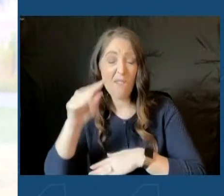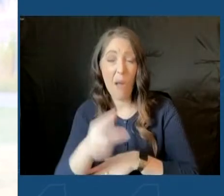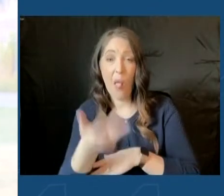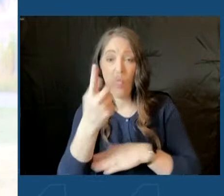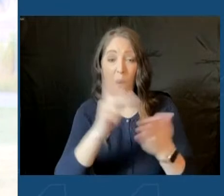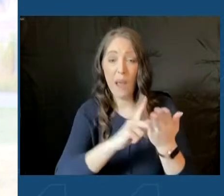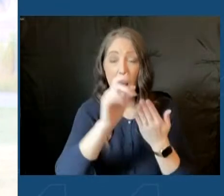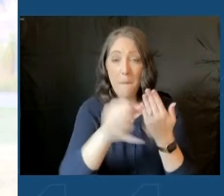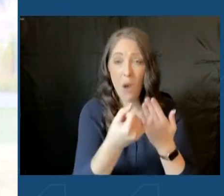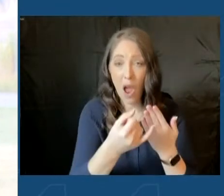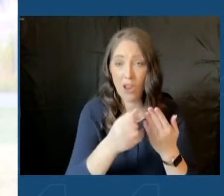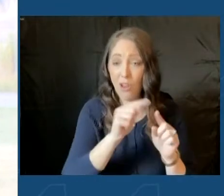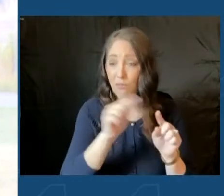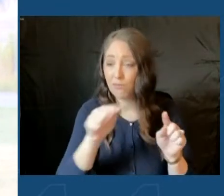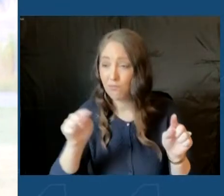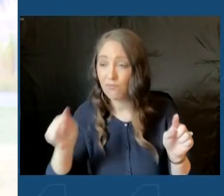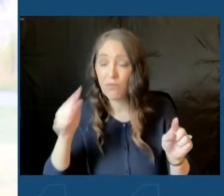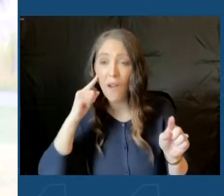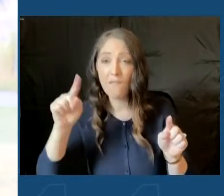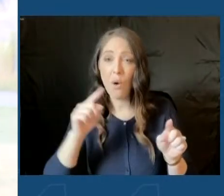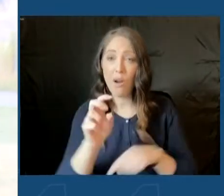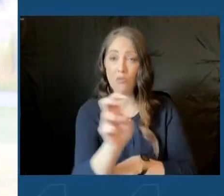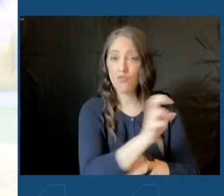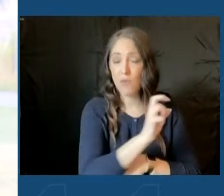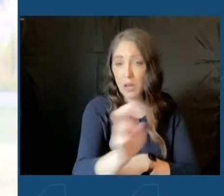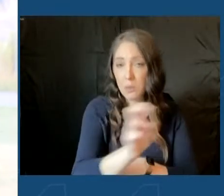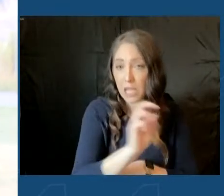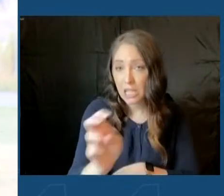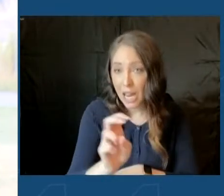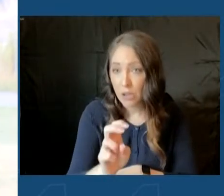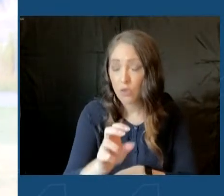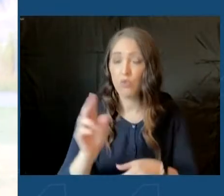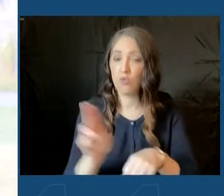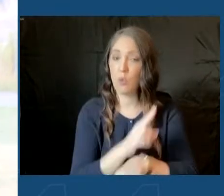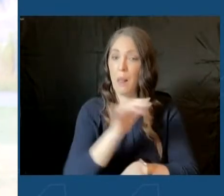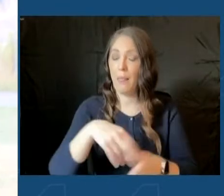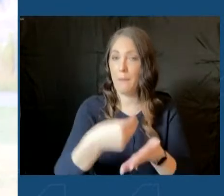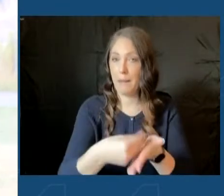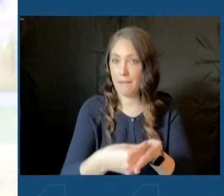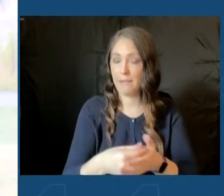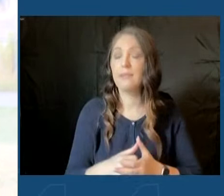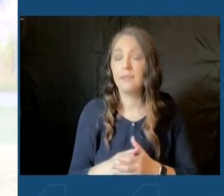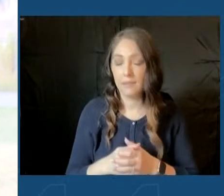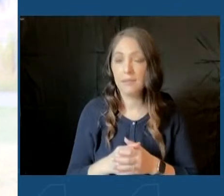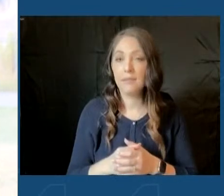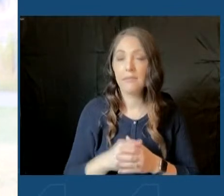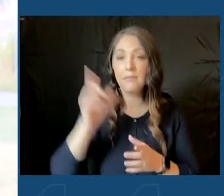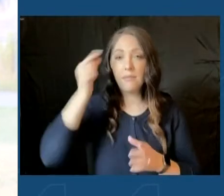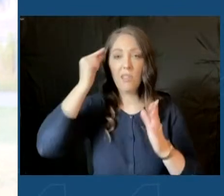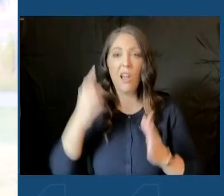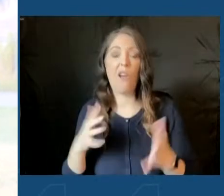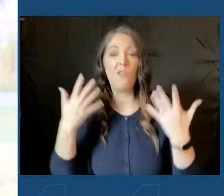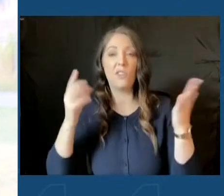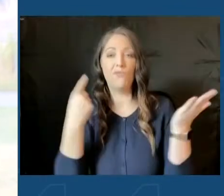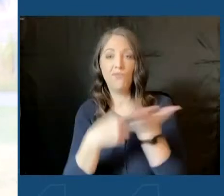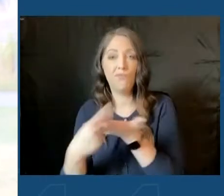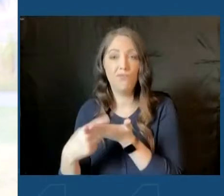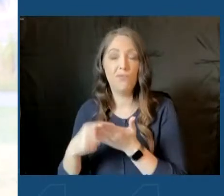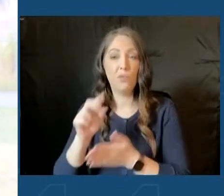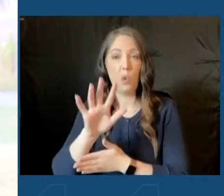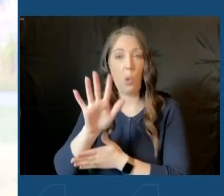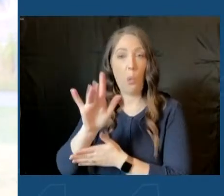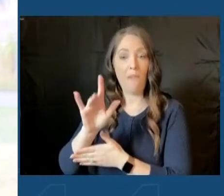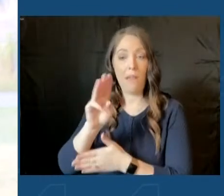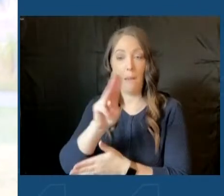outlined in terms of transportation and leveraging transportation capital. The governor talked about the $25 million enhancement to Tiff Street